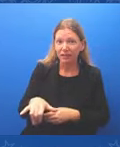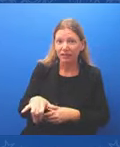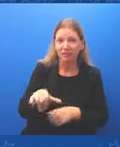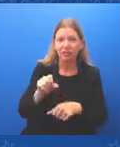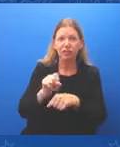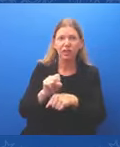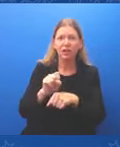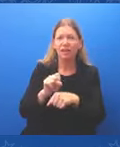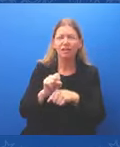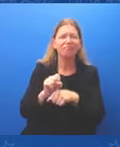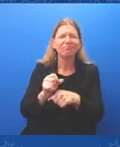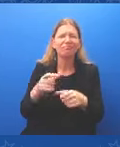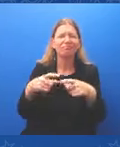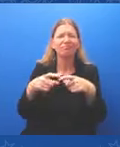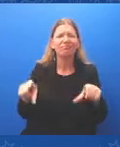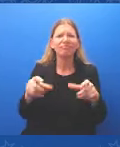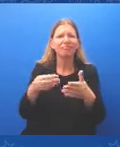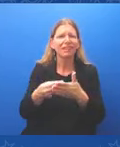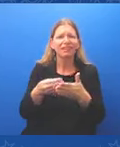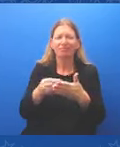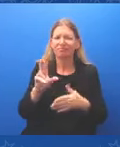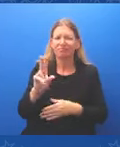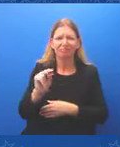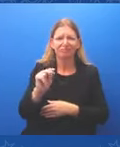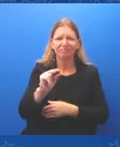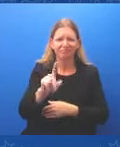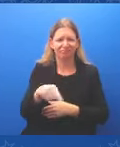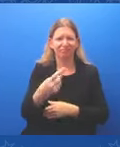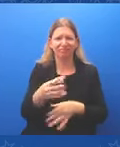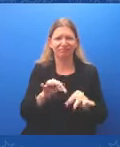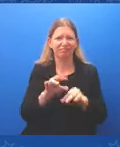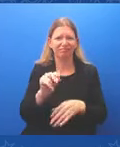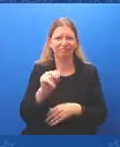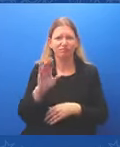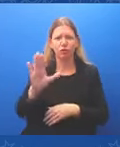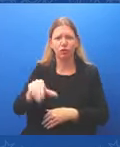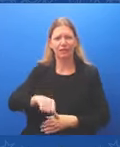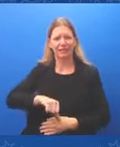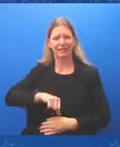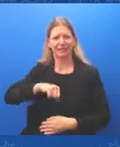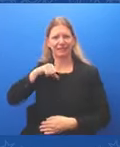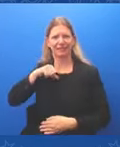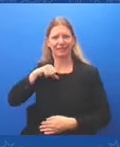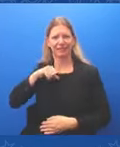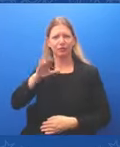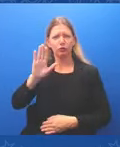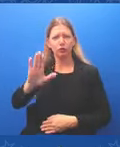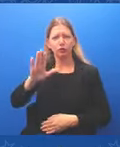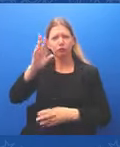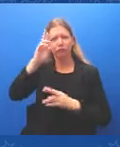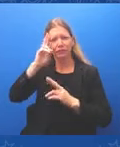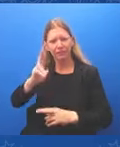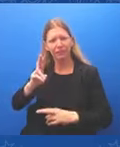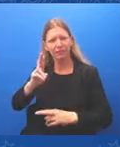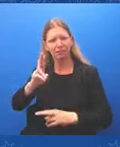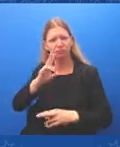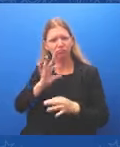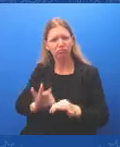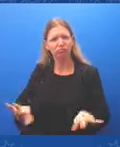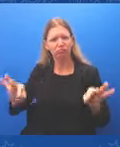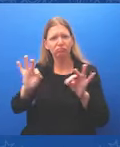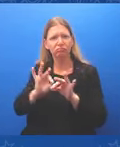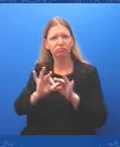It's about, he would actually say this, not a joke. It's about being able to look your kid in the eye and say, honey, it's going to be okay, and mean